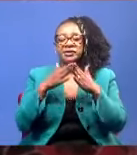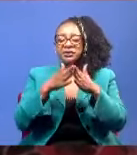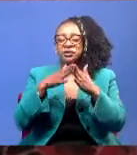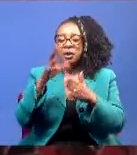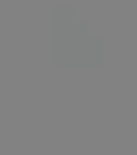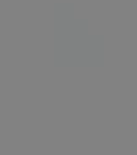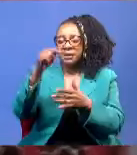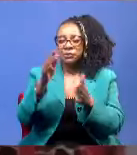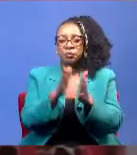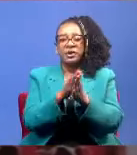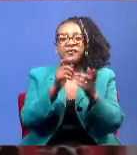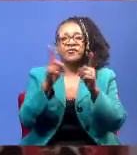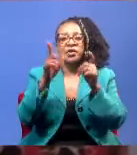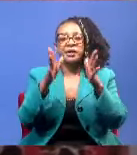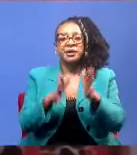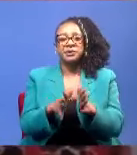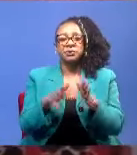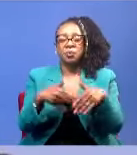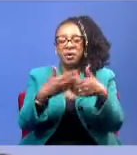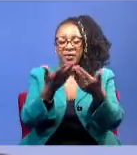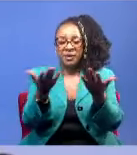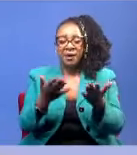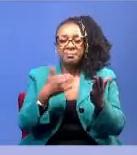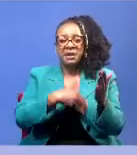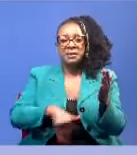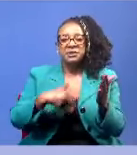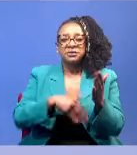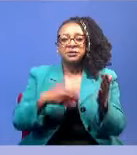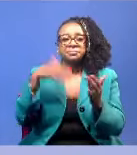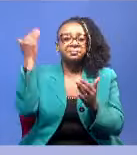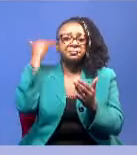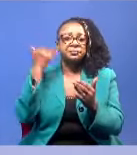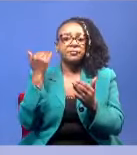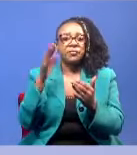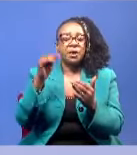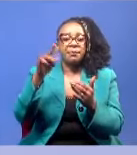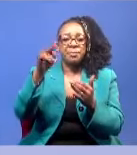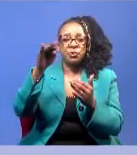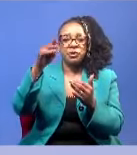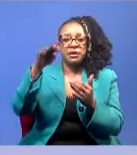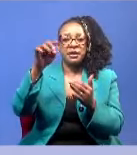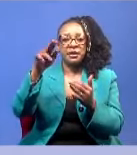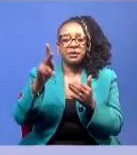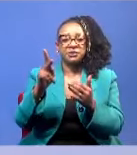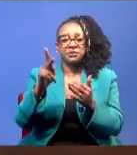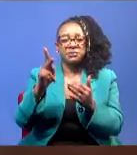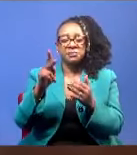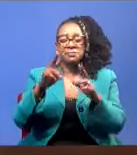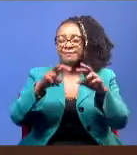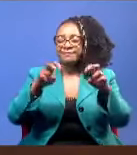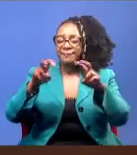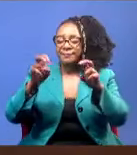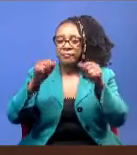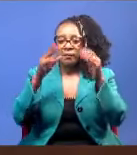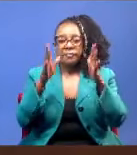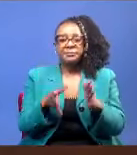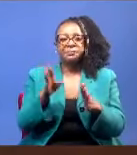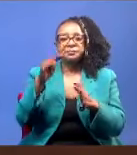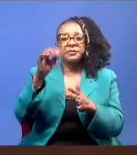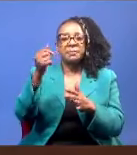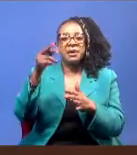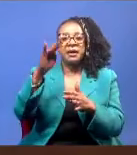foreigners appeared before Malindi resident magistrate Nkuruna Namunyak. The investigating officer Mariam